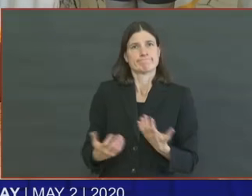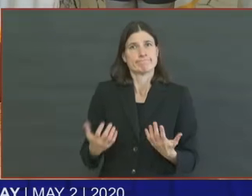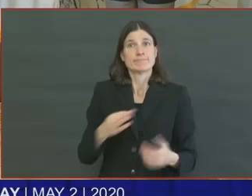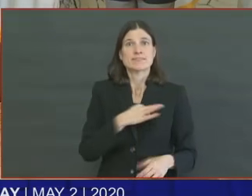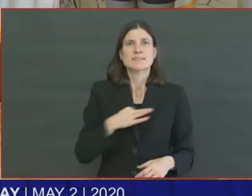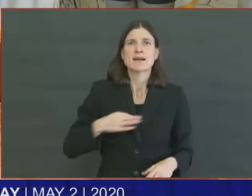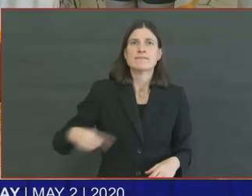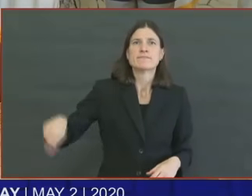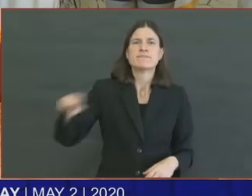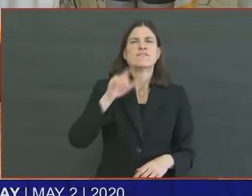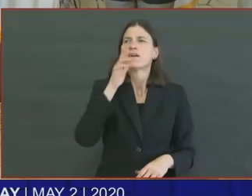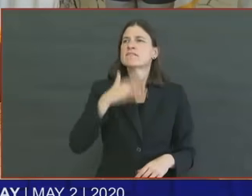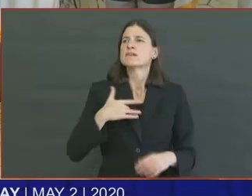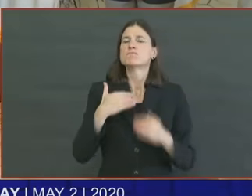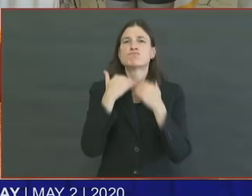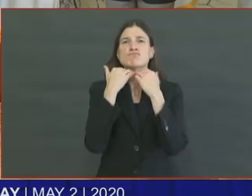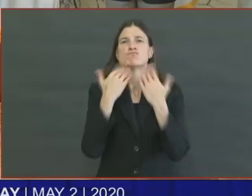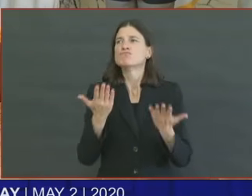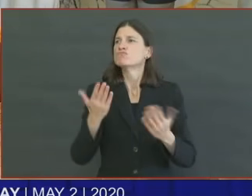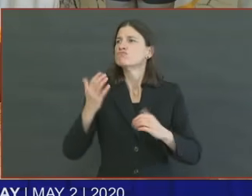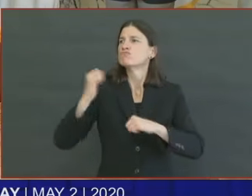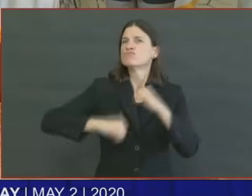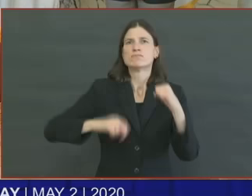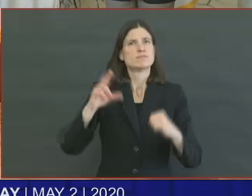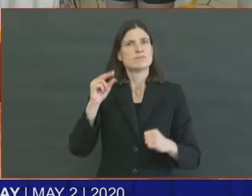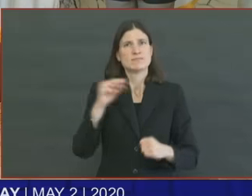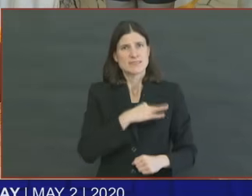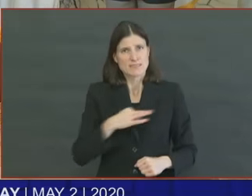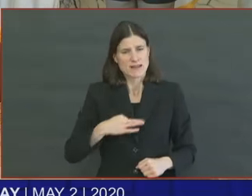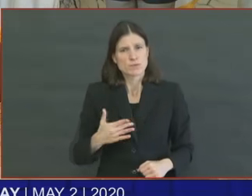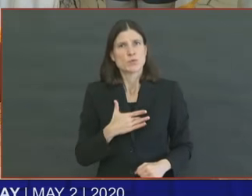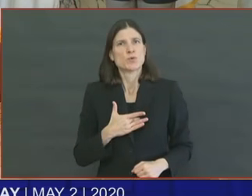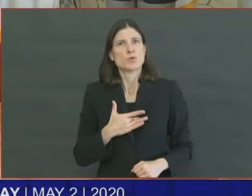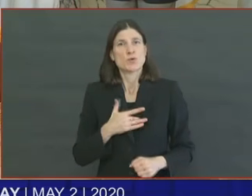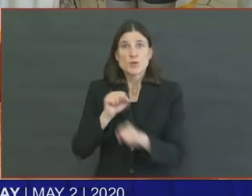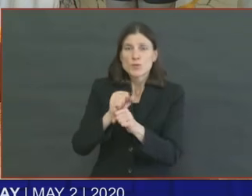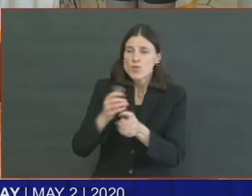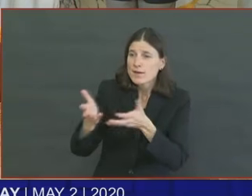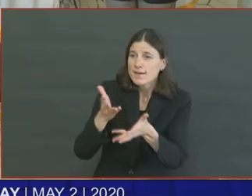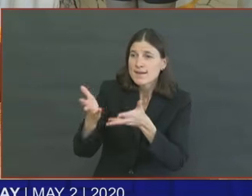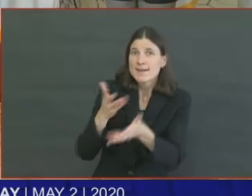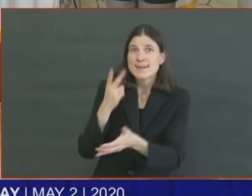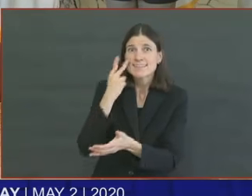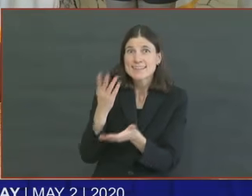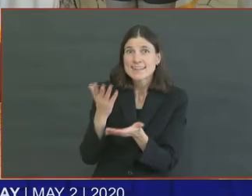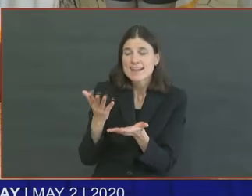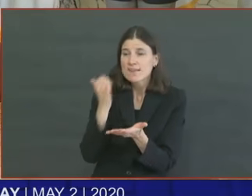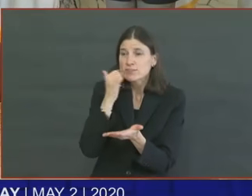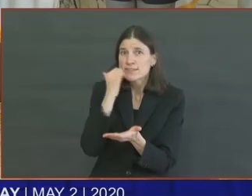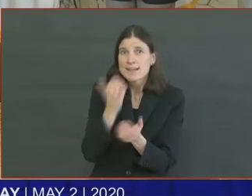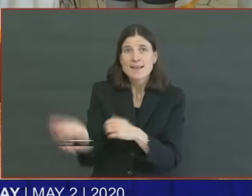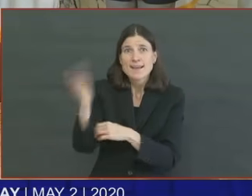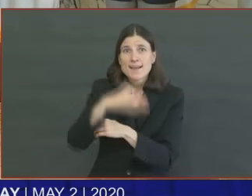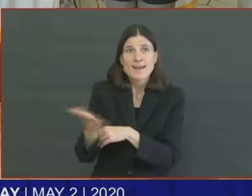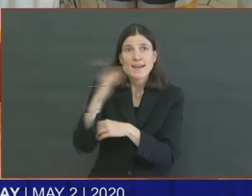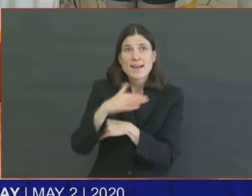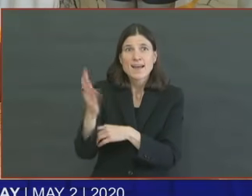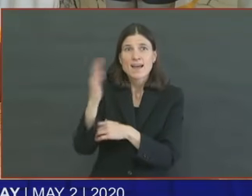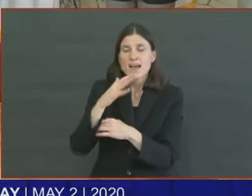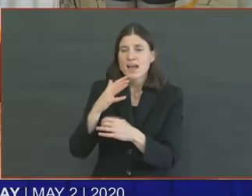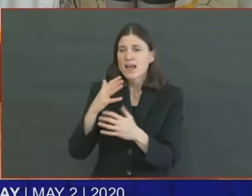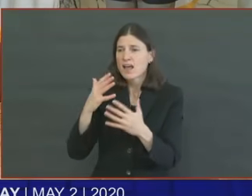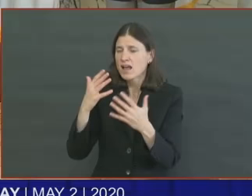facing the fact that we are discussing this every day. So, as all Rhode